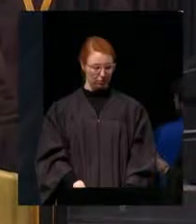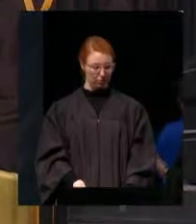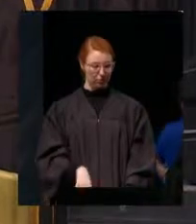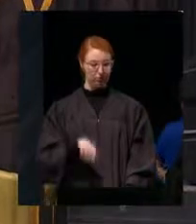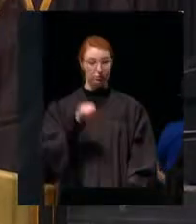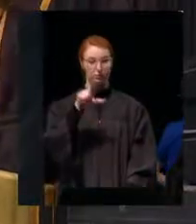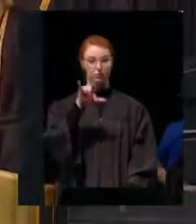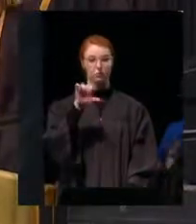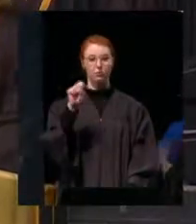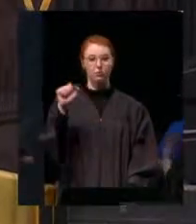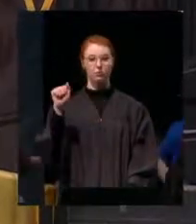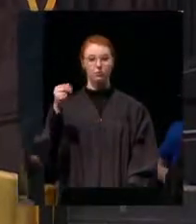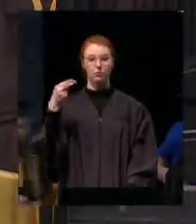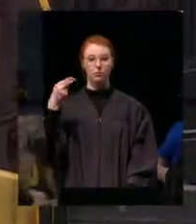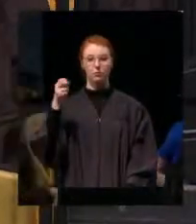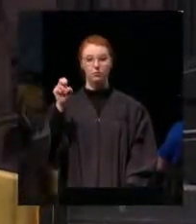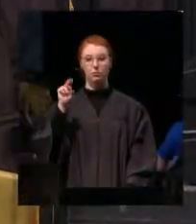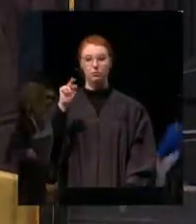Alyssa Henry.